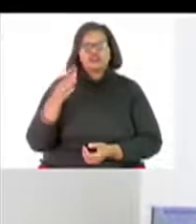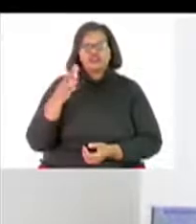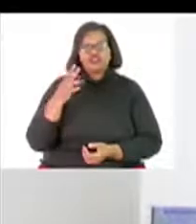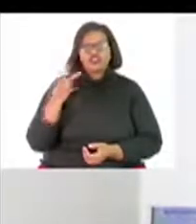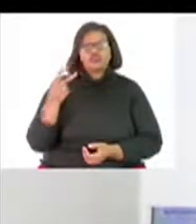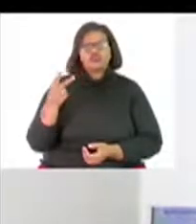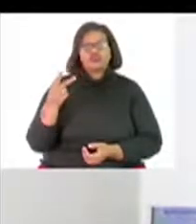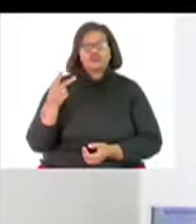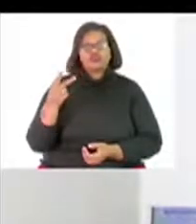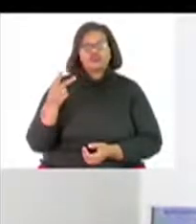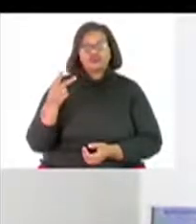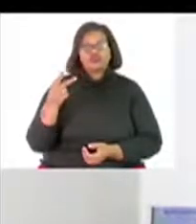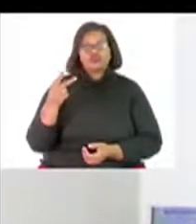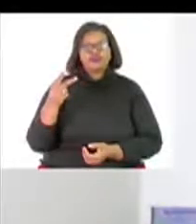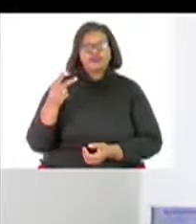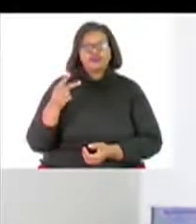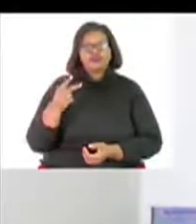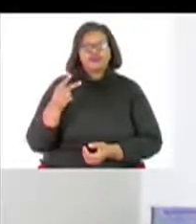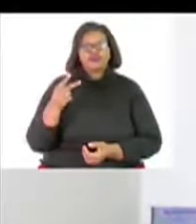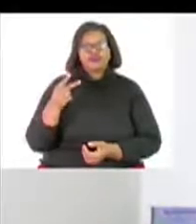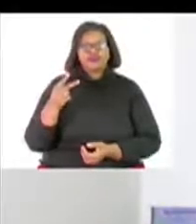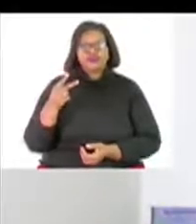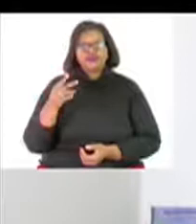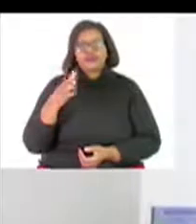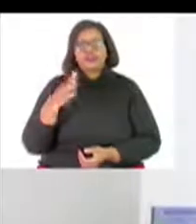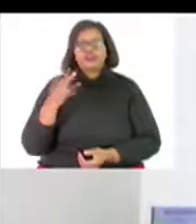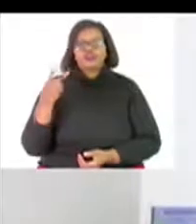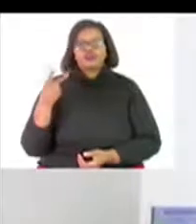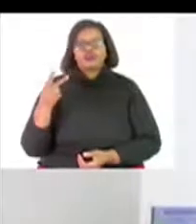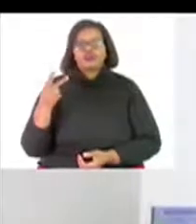What is this? The next one is